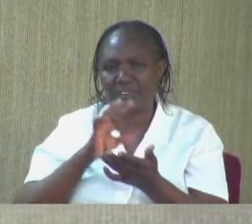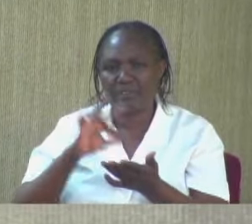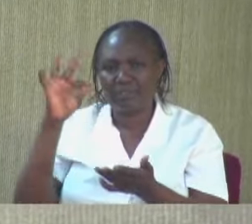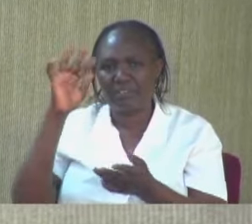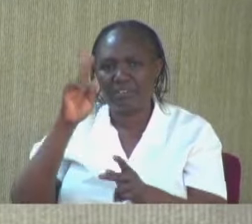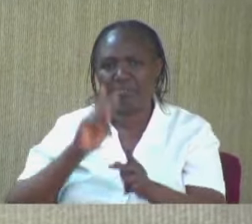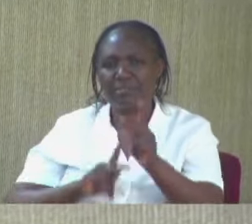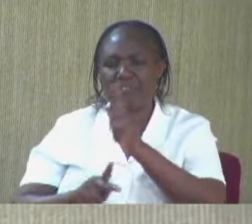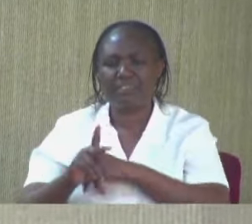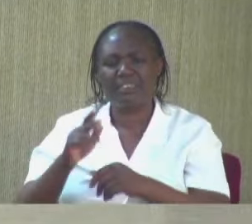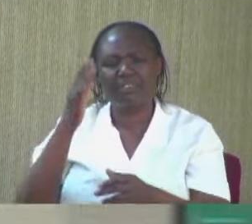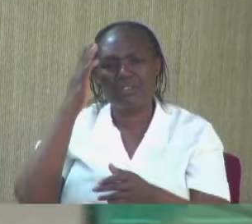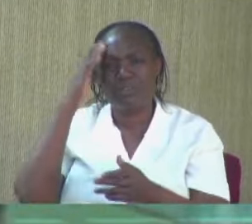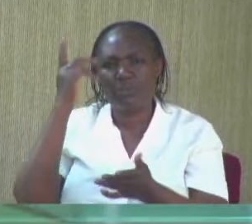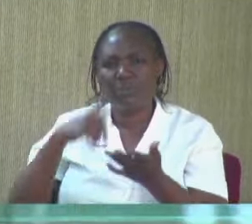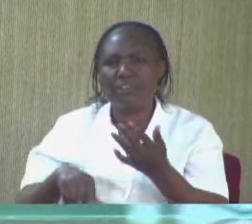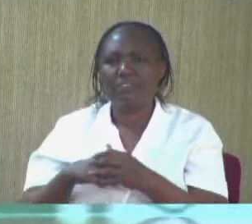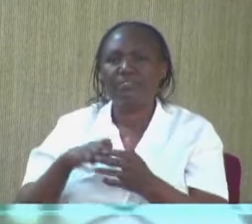Ellen White. Mm-mm.